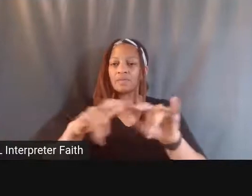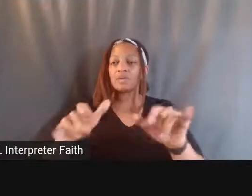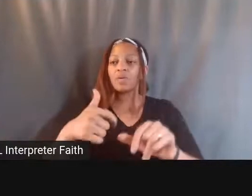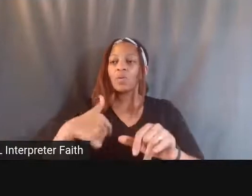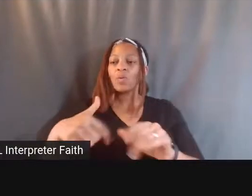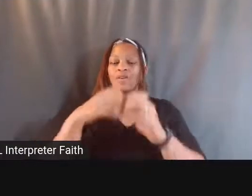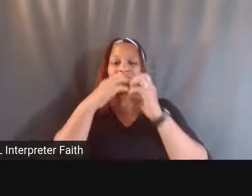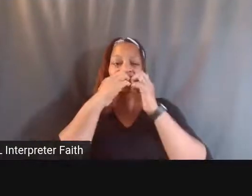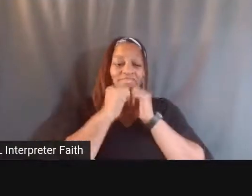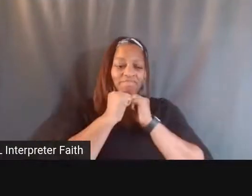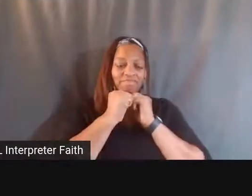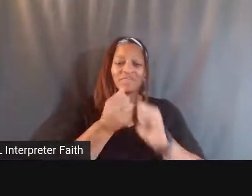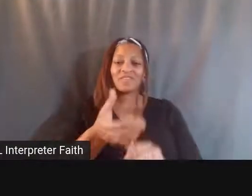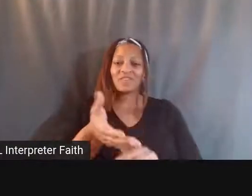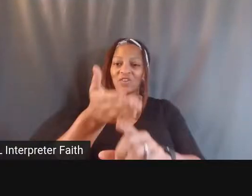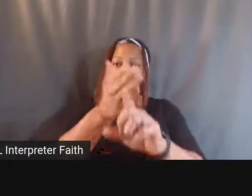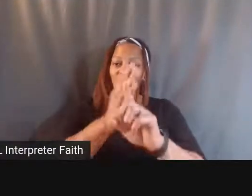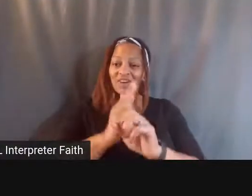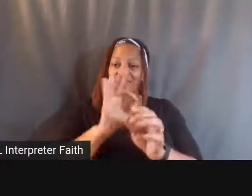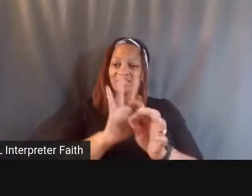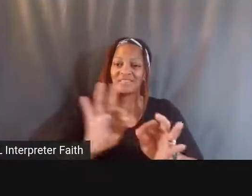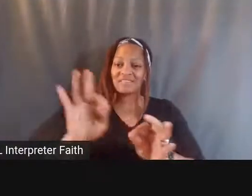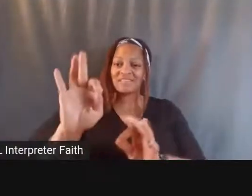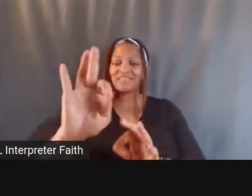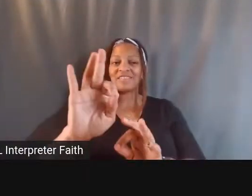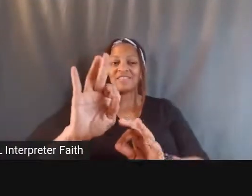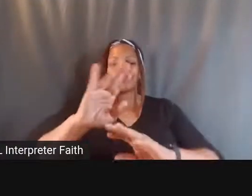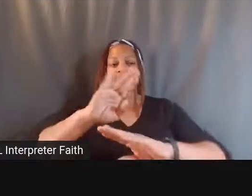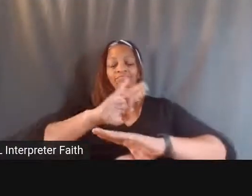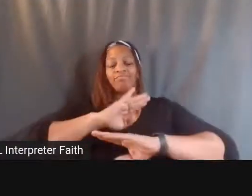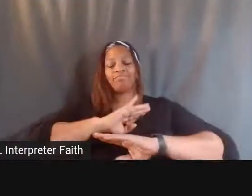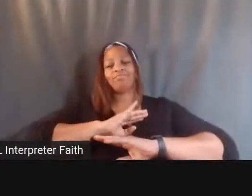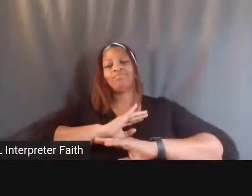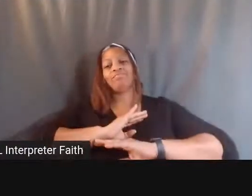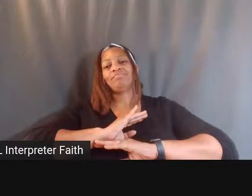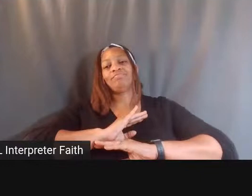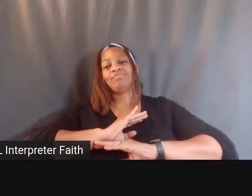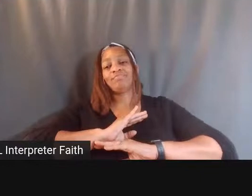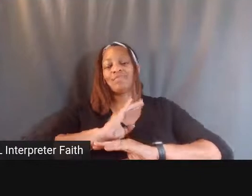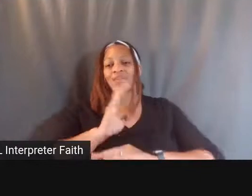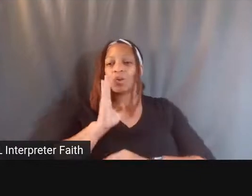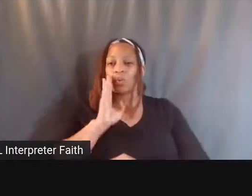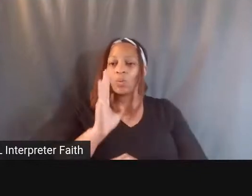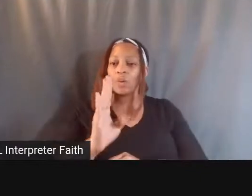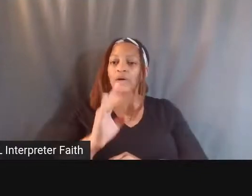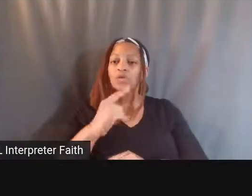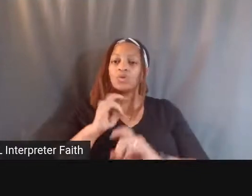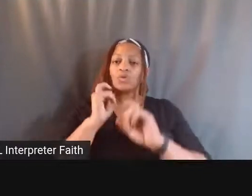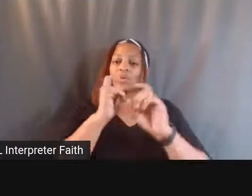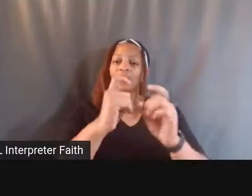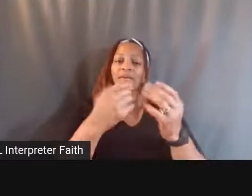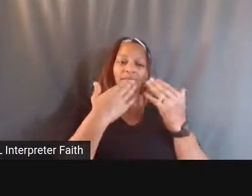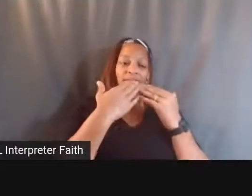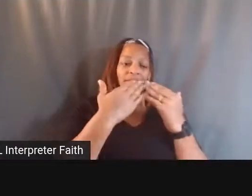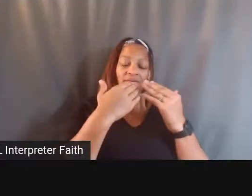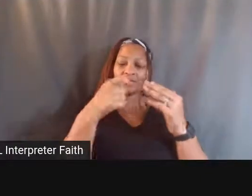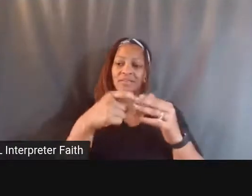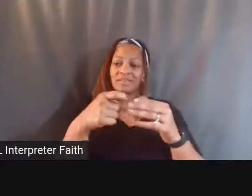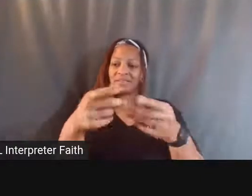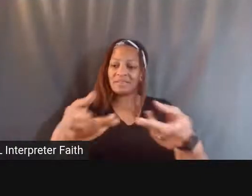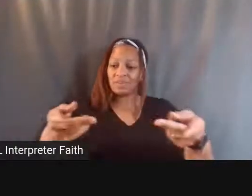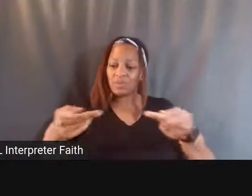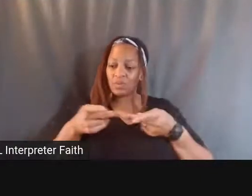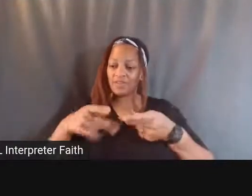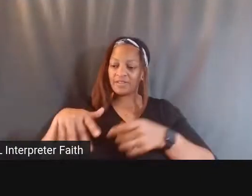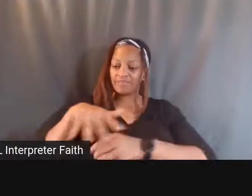God's Spirit is so well pleased. So today we just give gratitude for this place and this space, for the Center